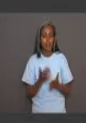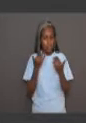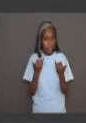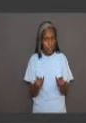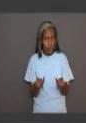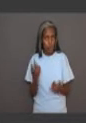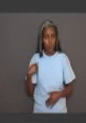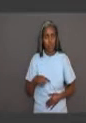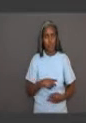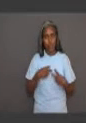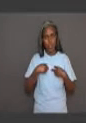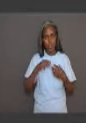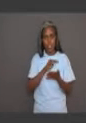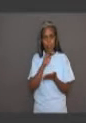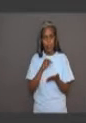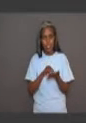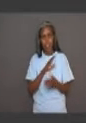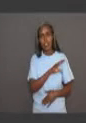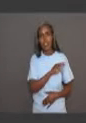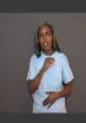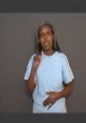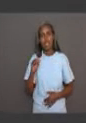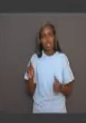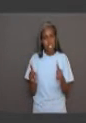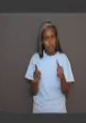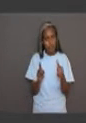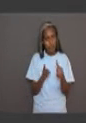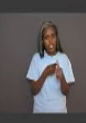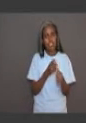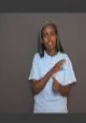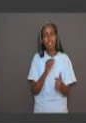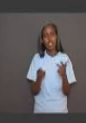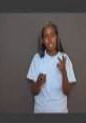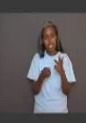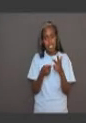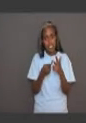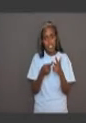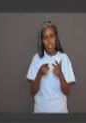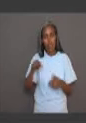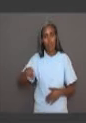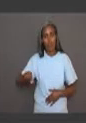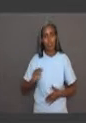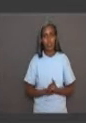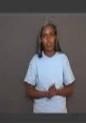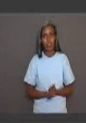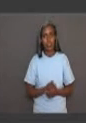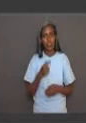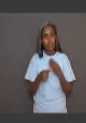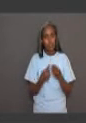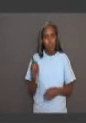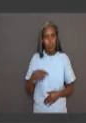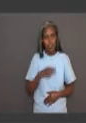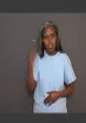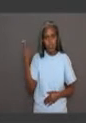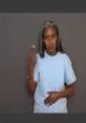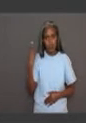Now we have the median and the first and third quartile, so we can